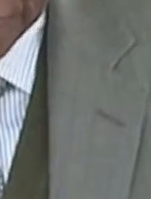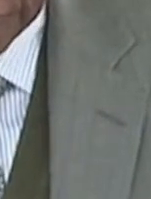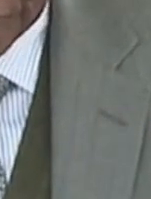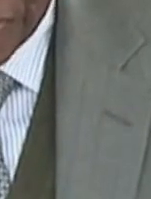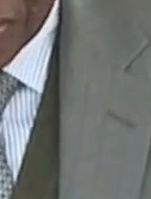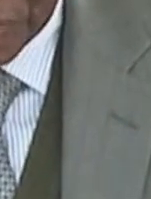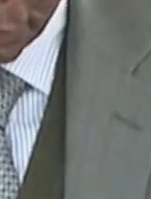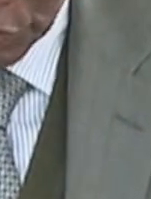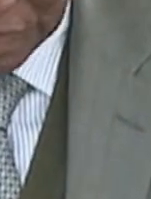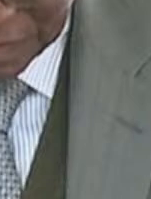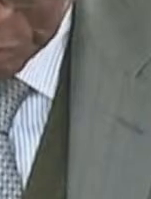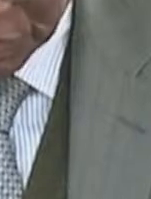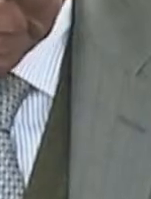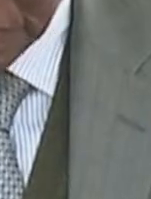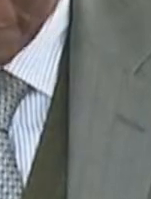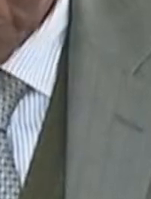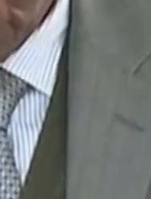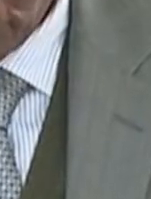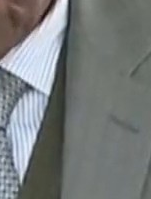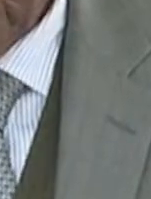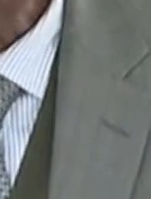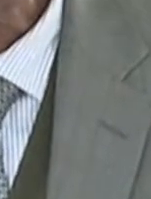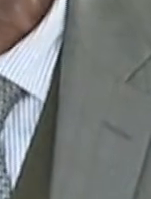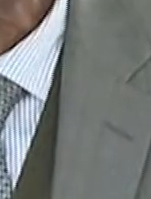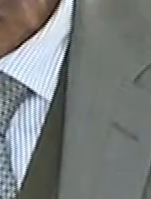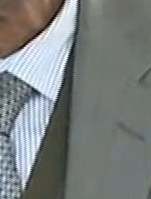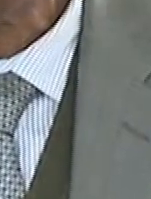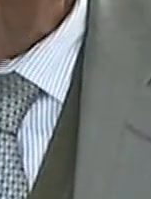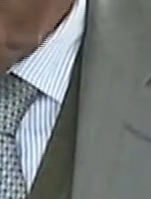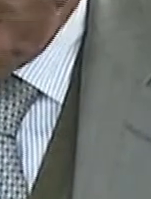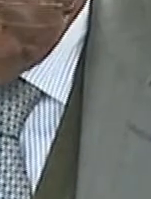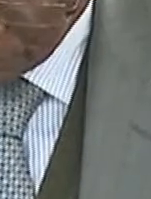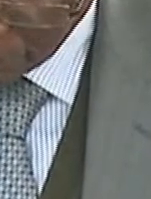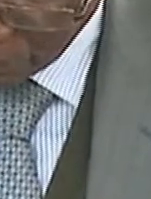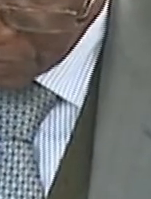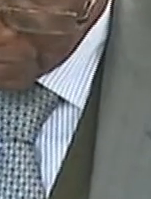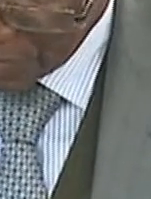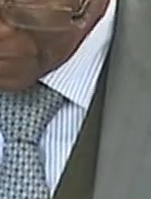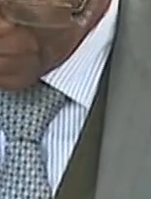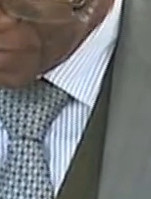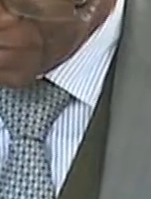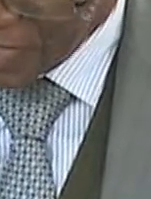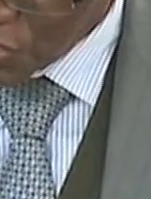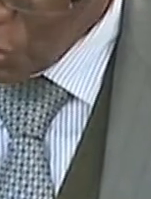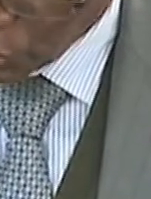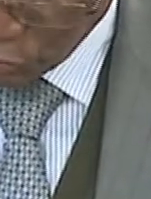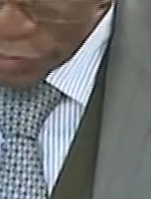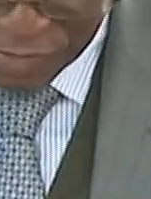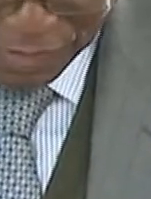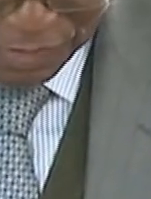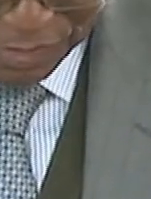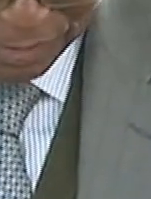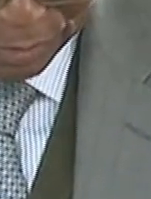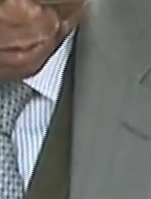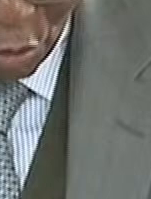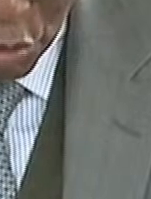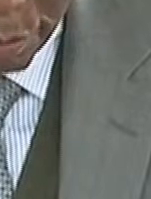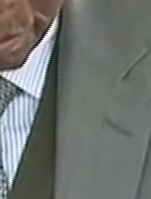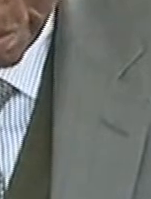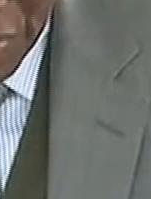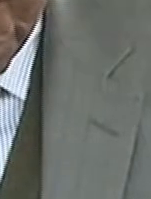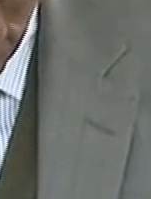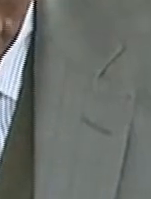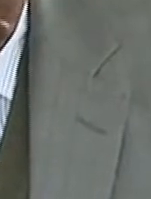quality and the productivity of the manpower in the country. There is no shortcut